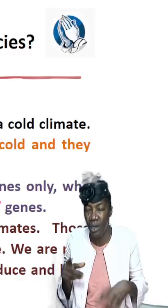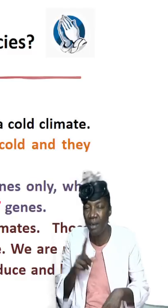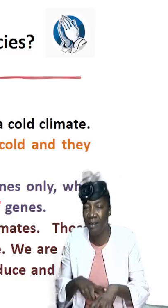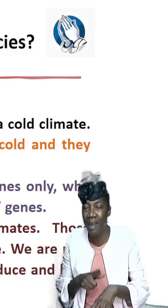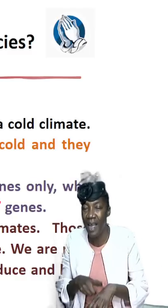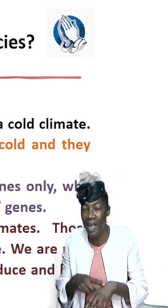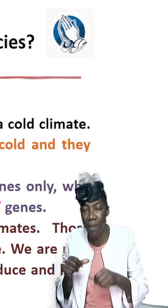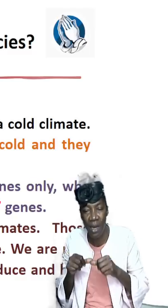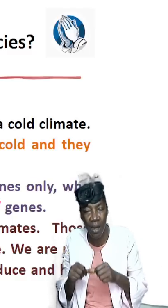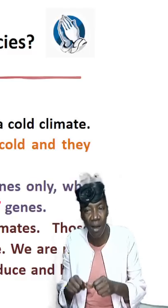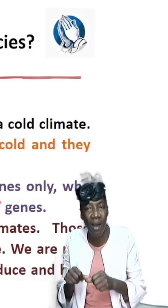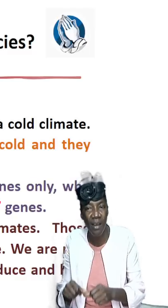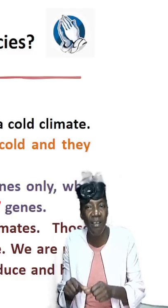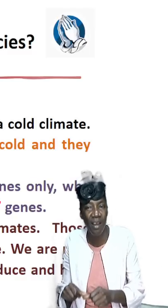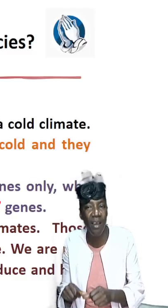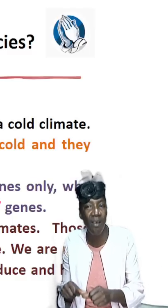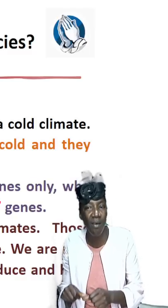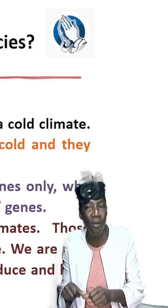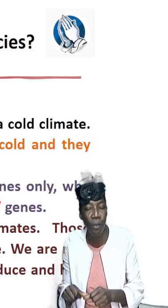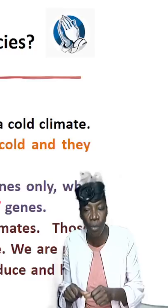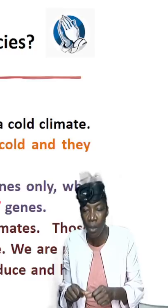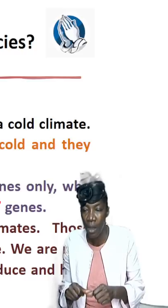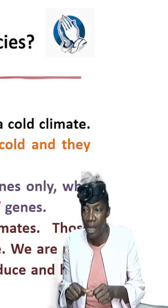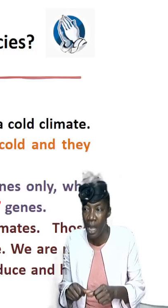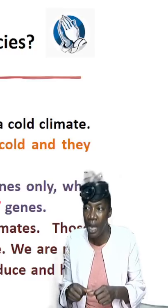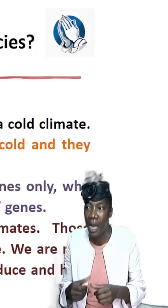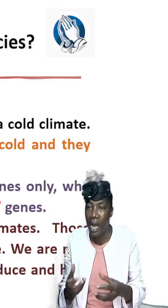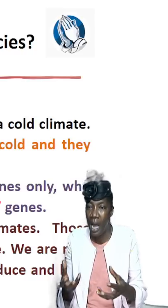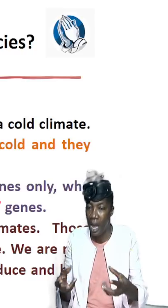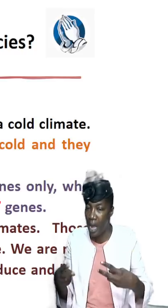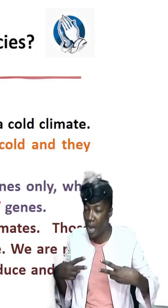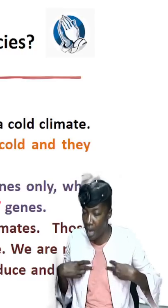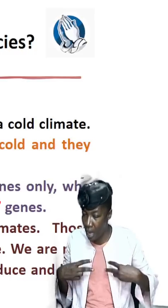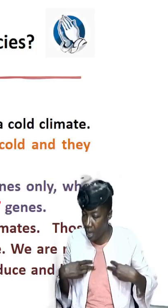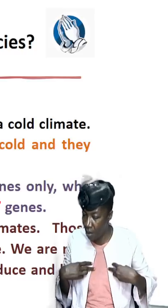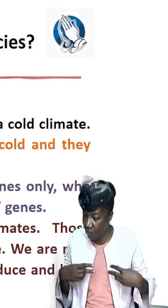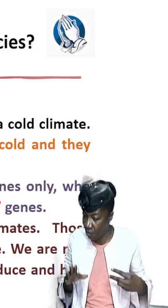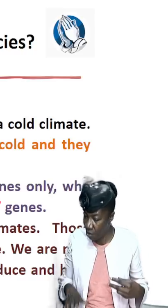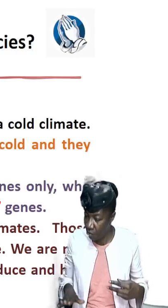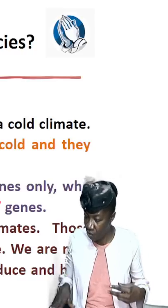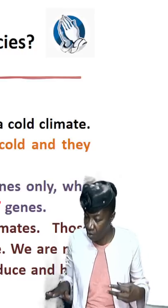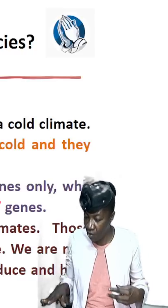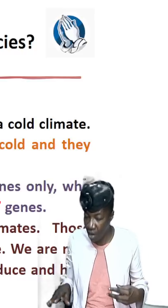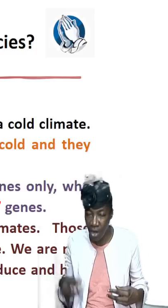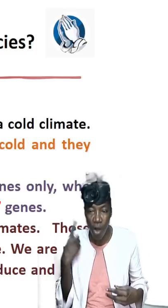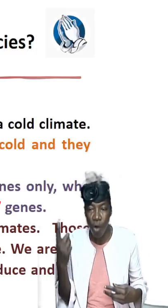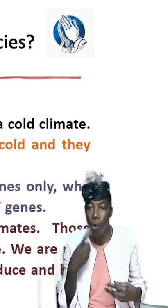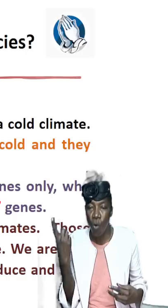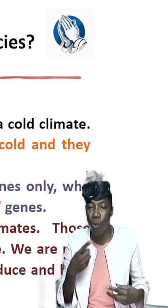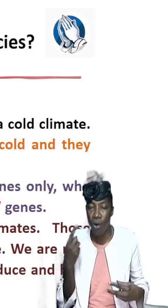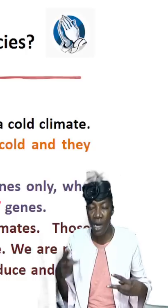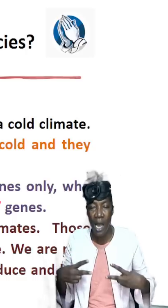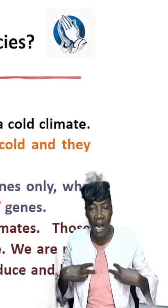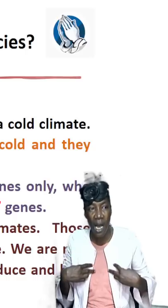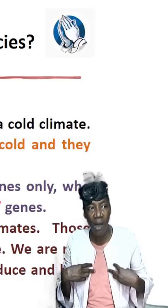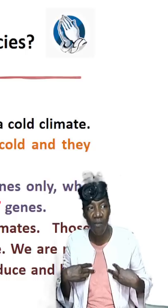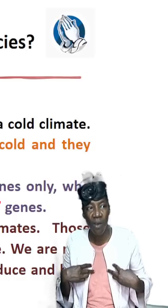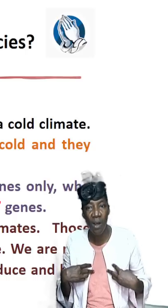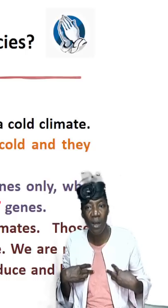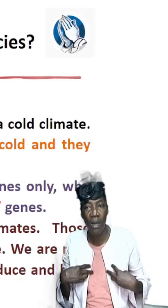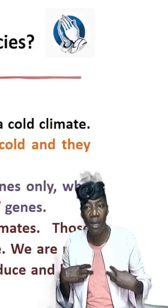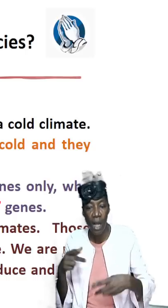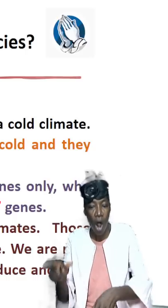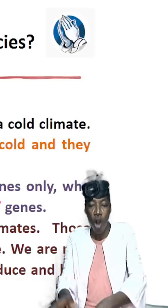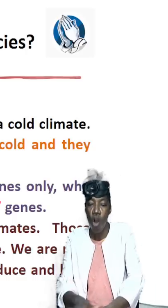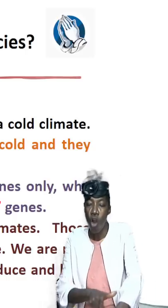and continue. And they will continue to reproduce, but guess what's going to happen? They are only going to be reproducing among themselves, those